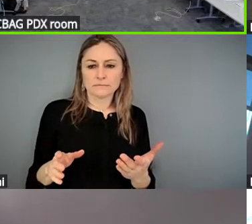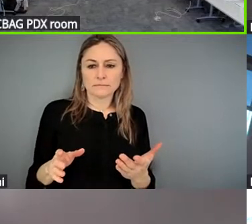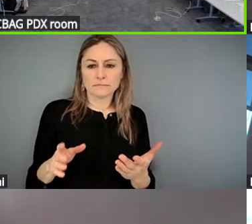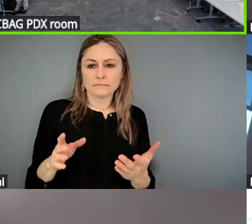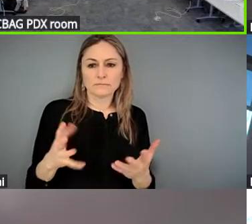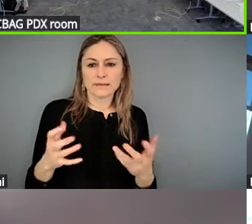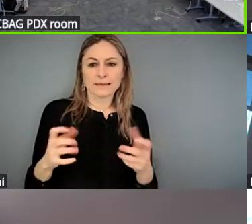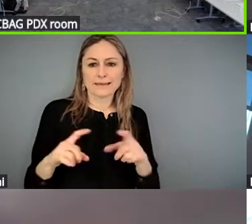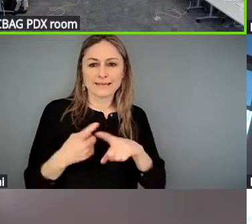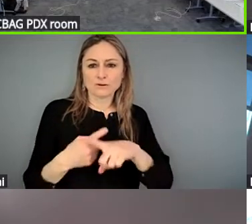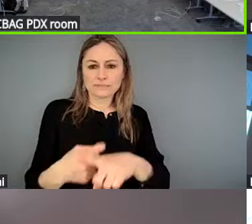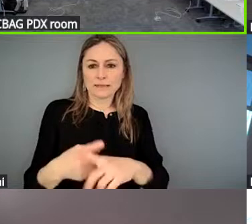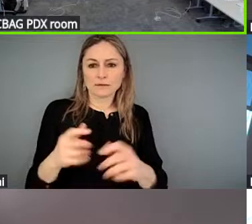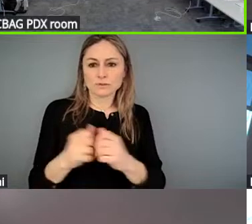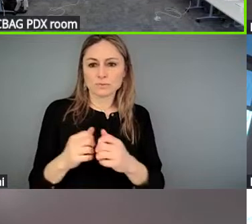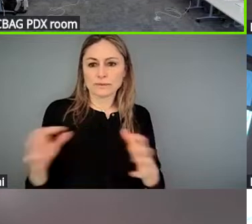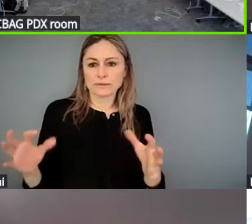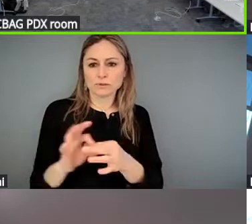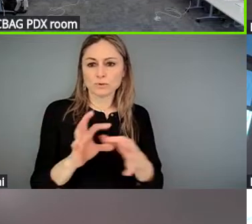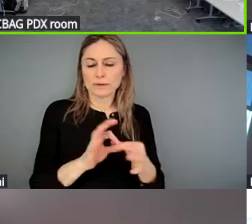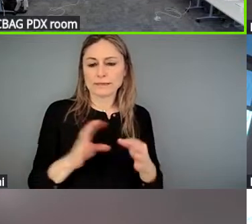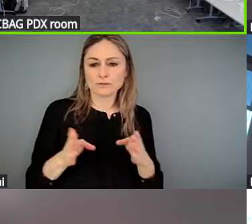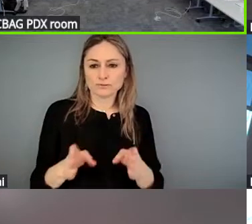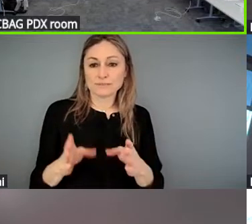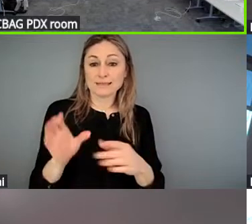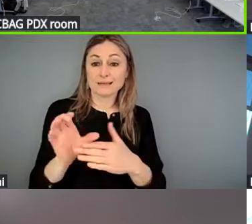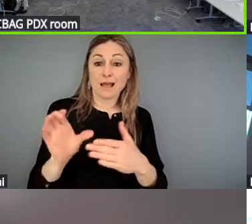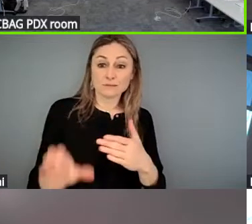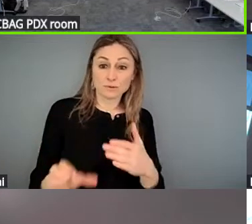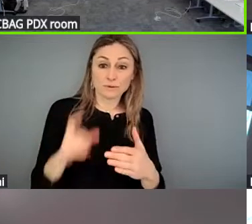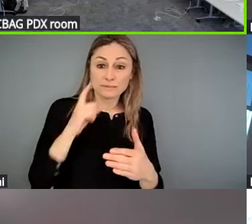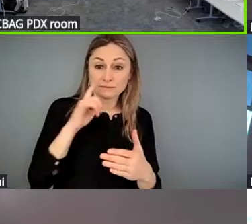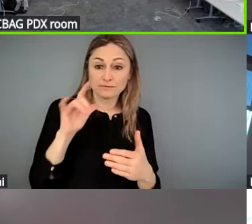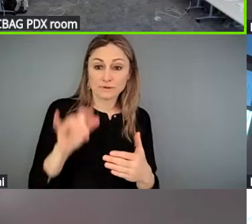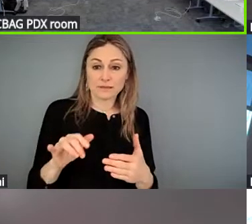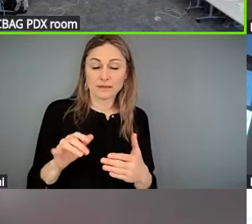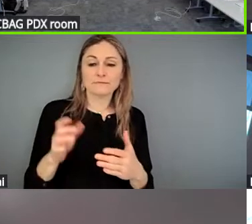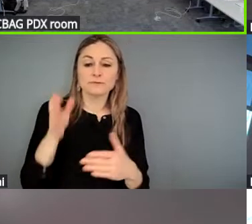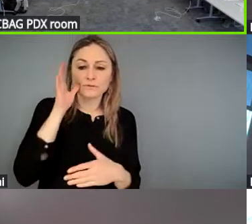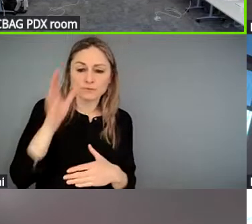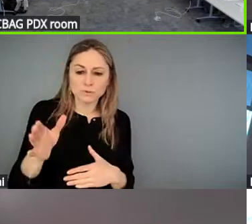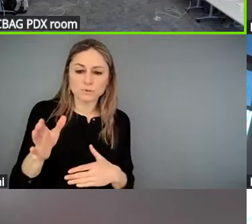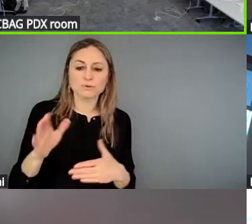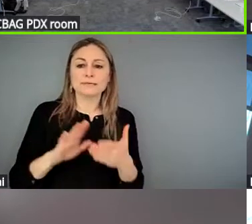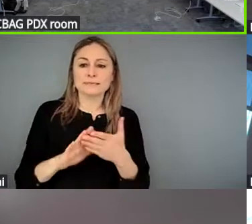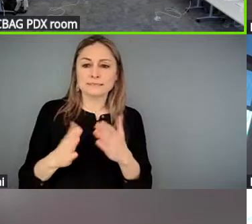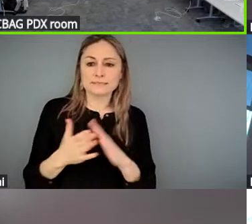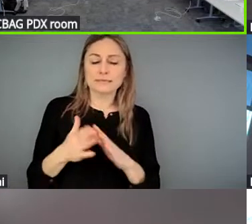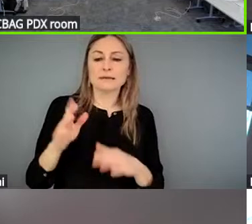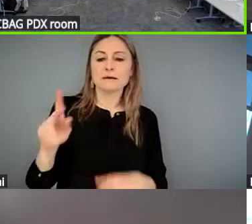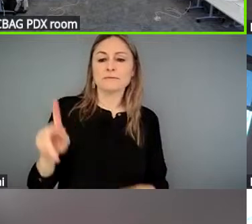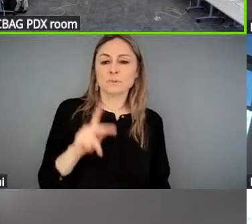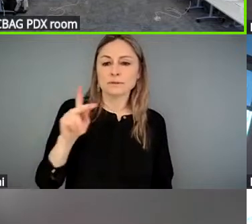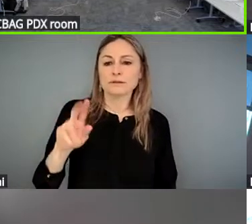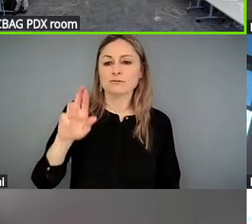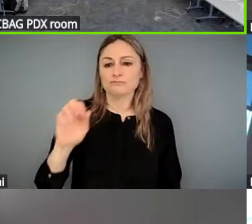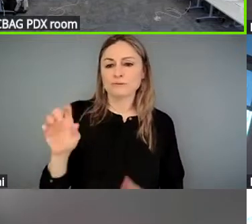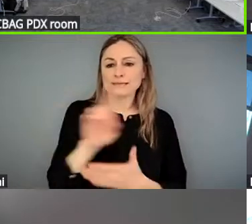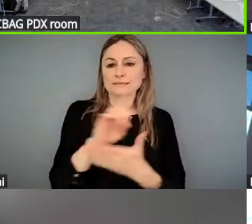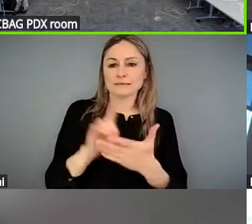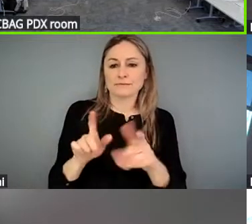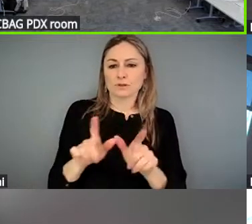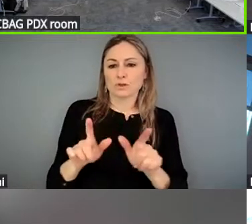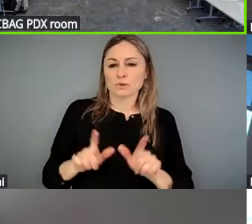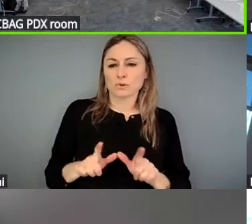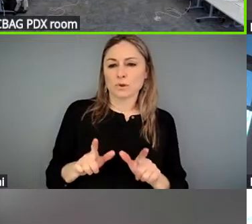streets and the consequences of that for future City of Portland redesigning of the local roadways.